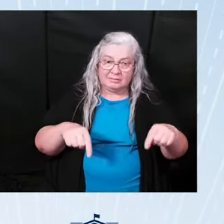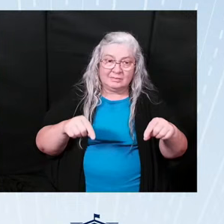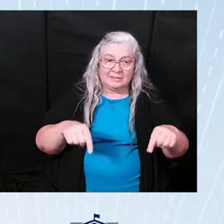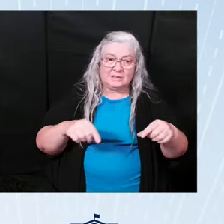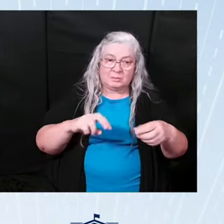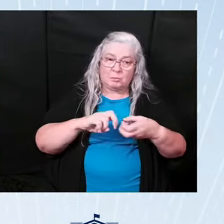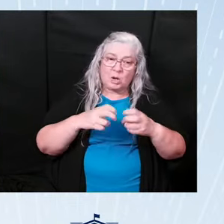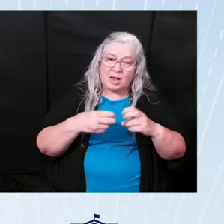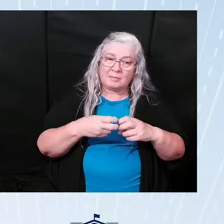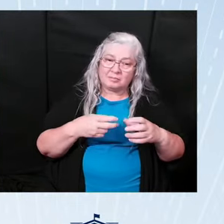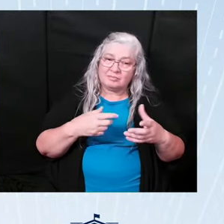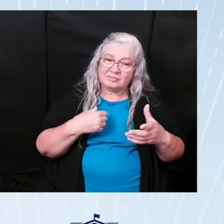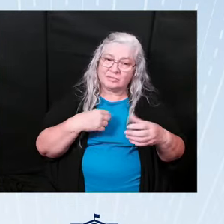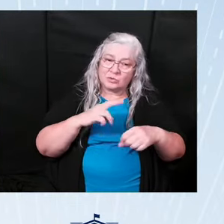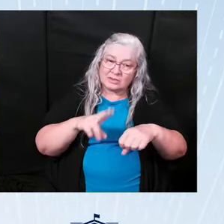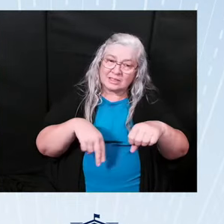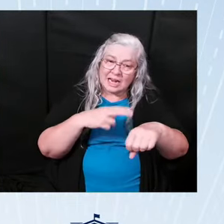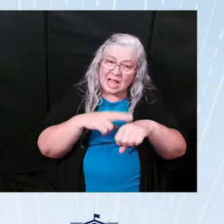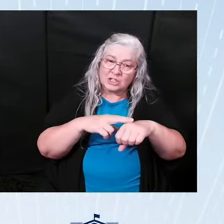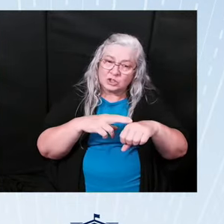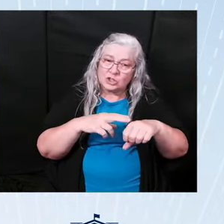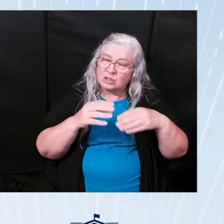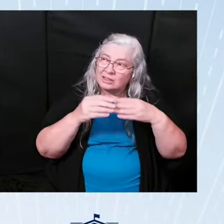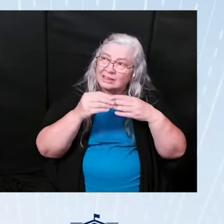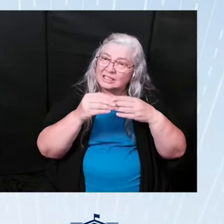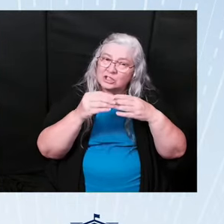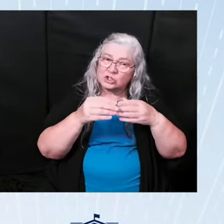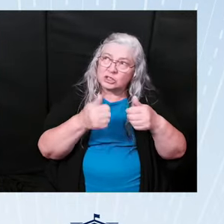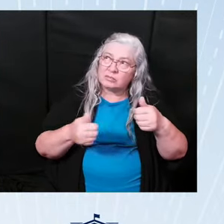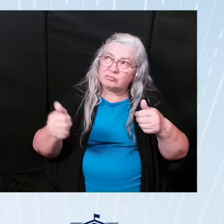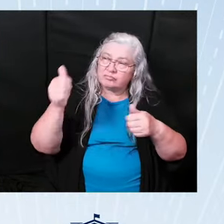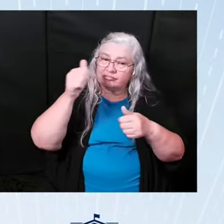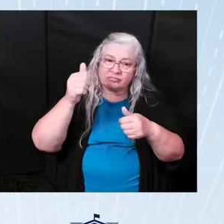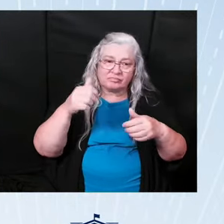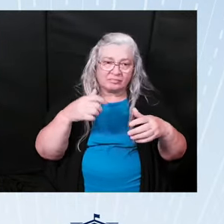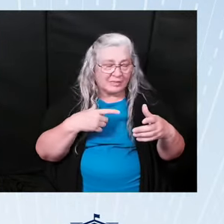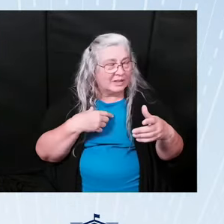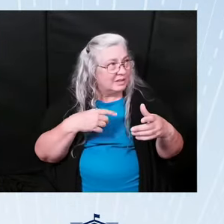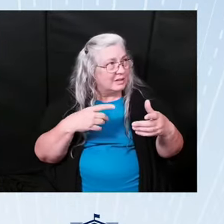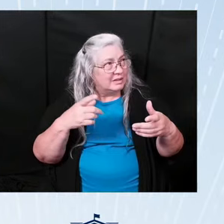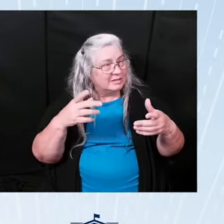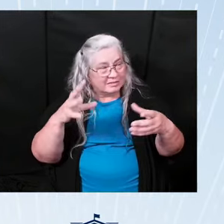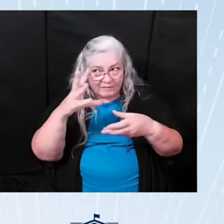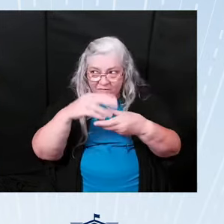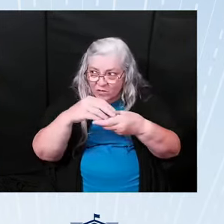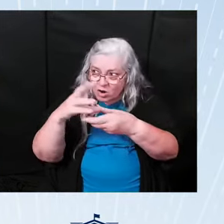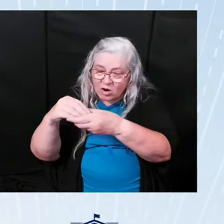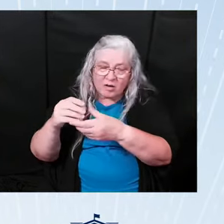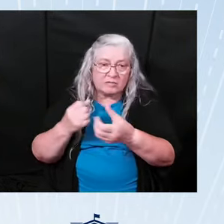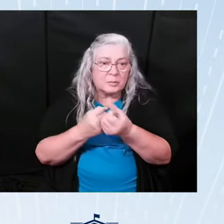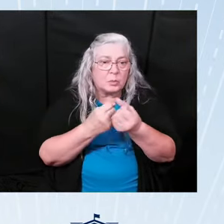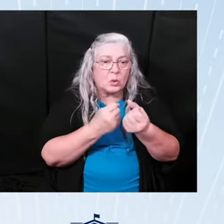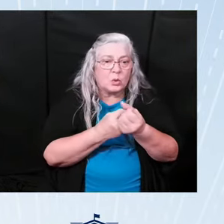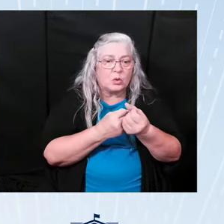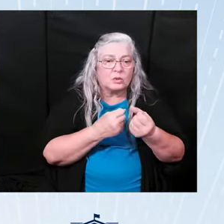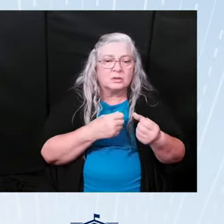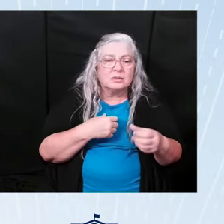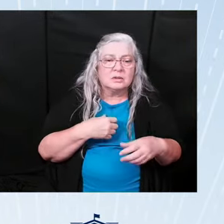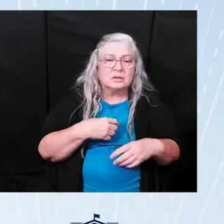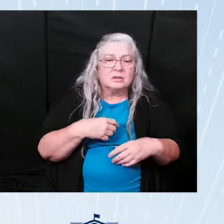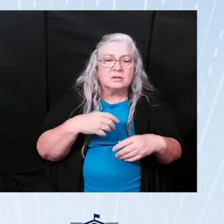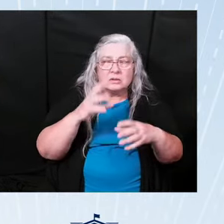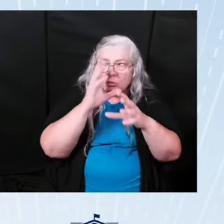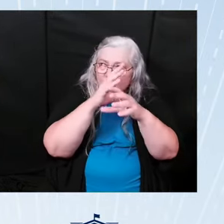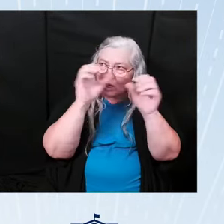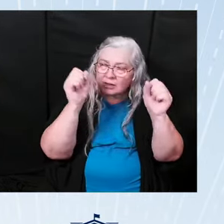to support these local efforts, and it's why President Biden and Vice President Harris are treating the climate crisis as an existential threat that it